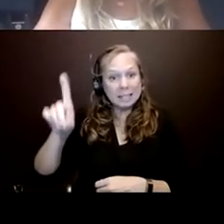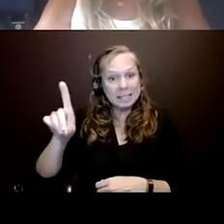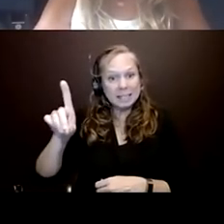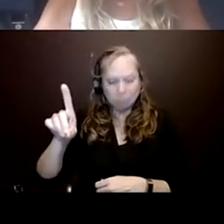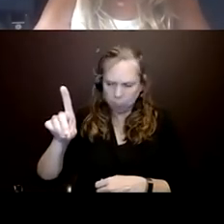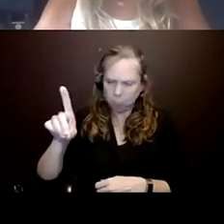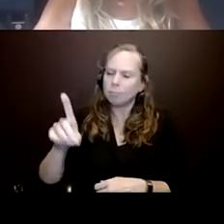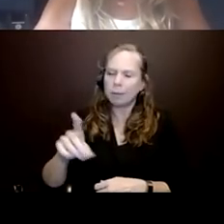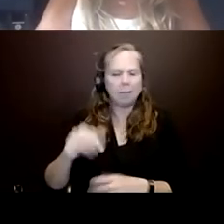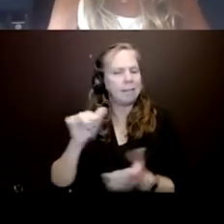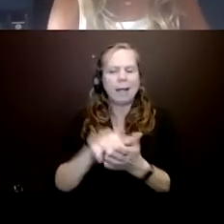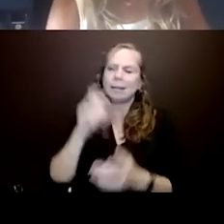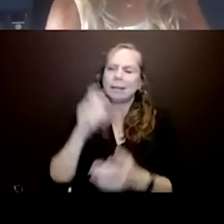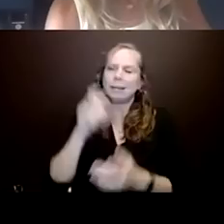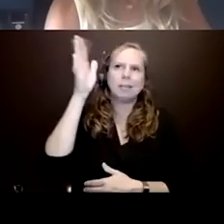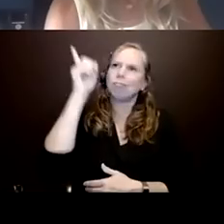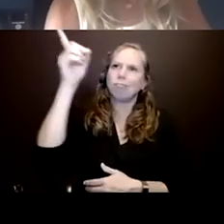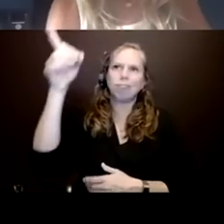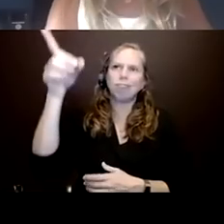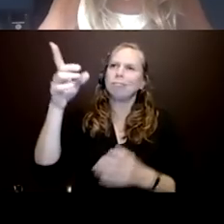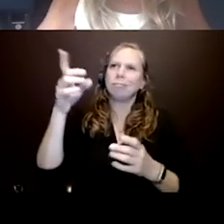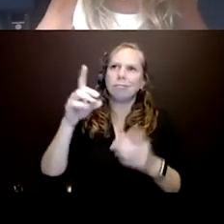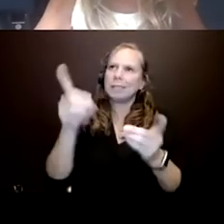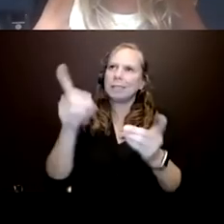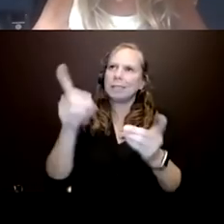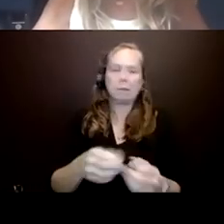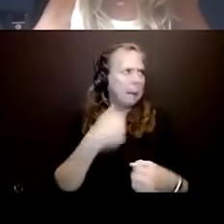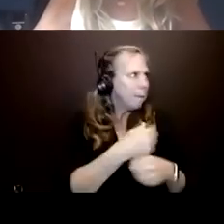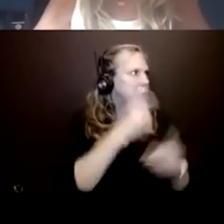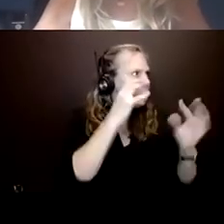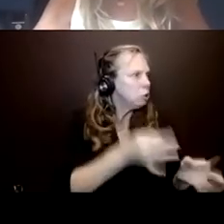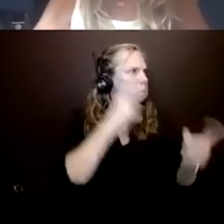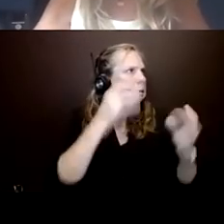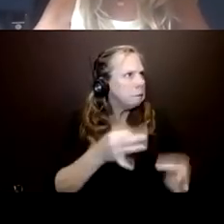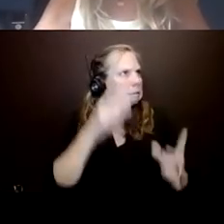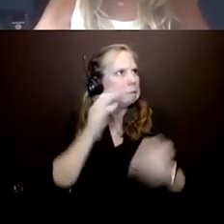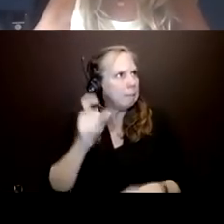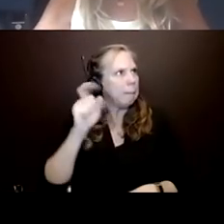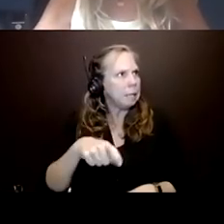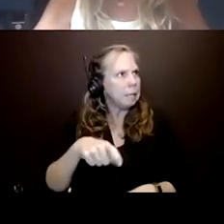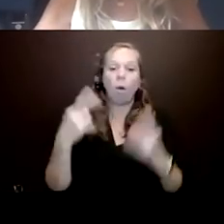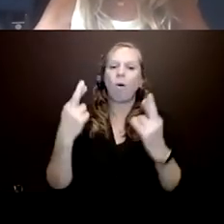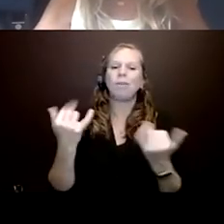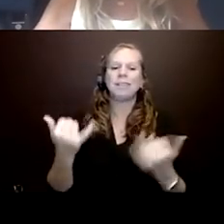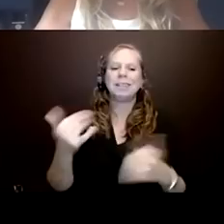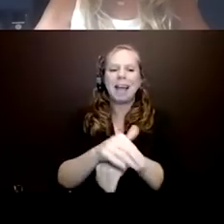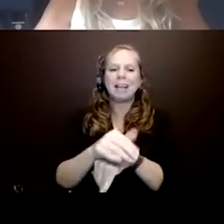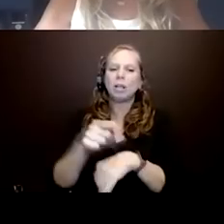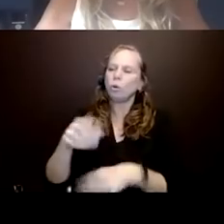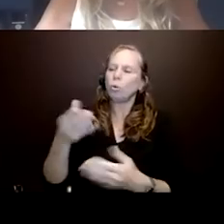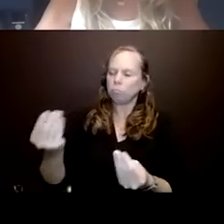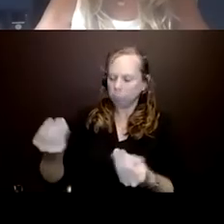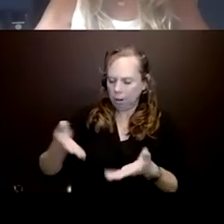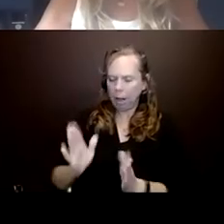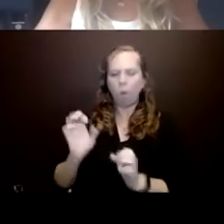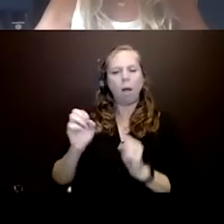destination district. I hear a lot of folks saying, hey, I've got to make a decision, got to make a decision. I hope tonight you give us the opportunity to prove that